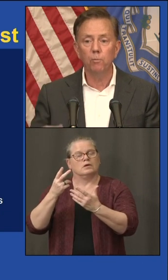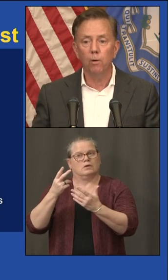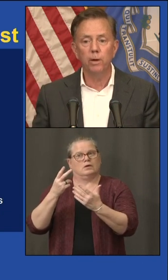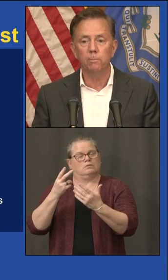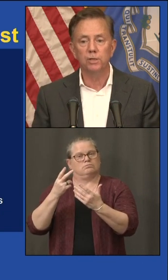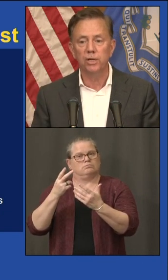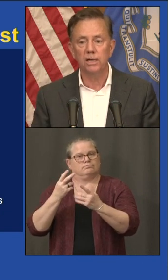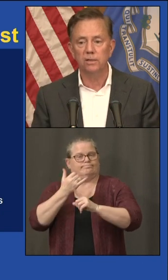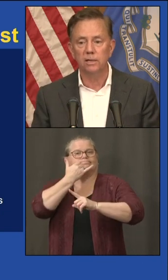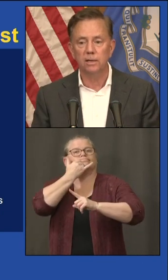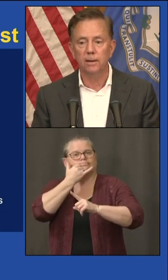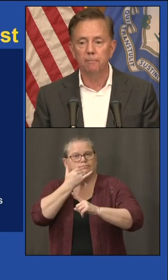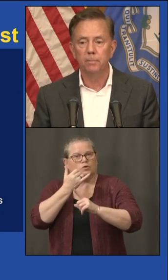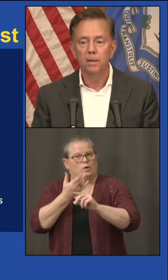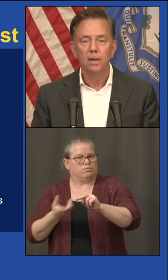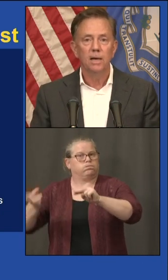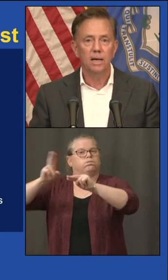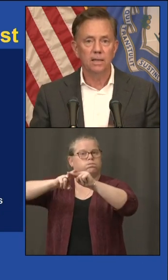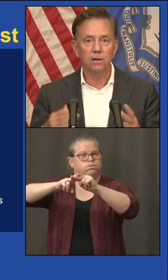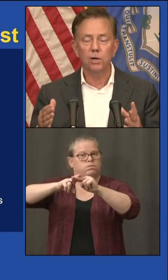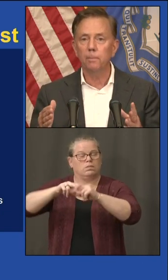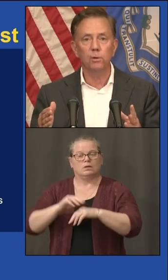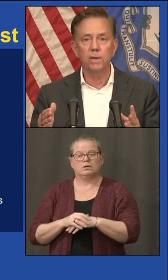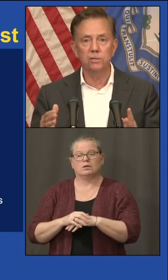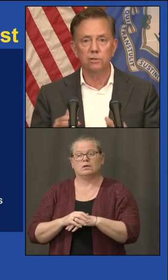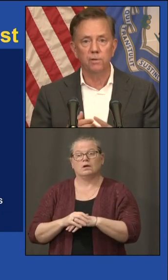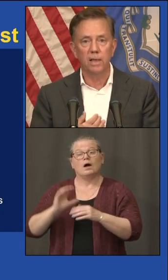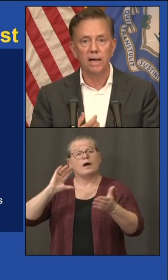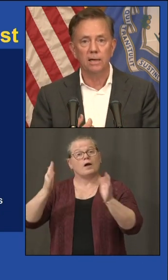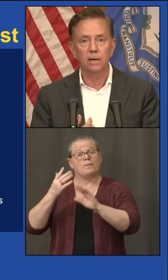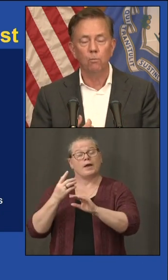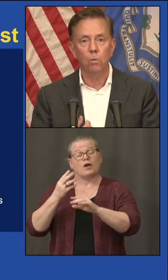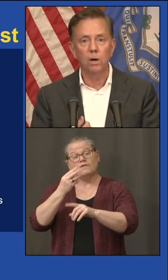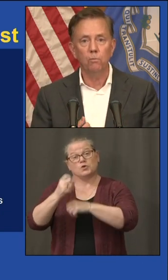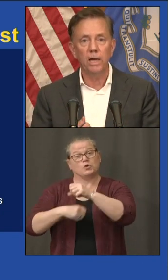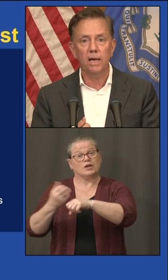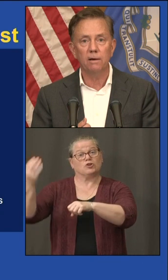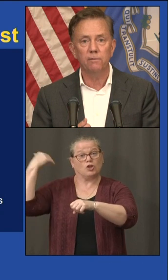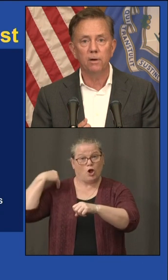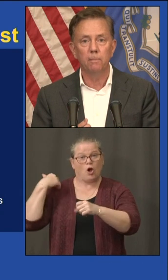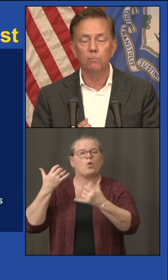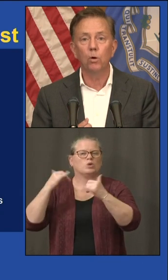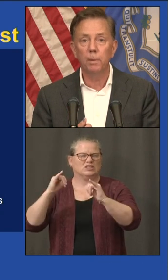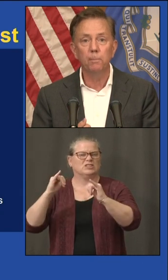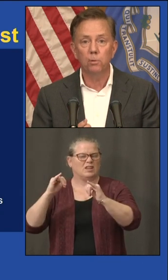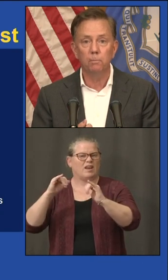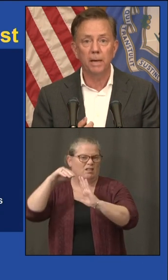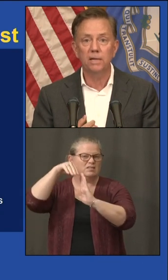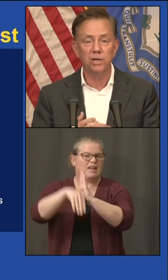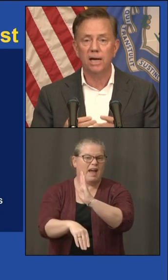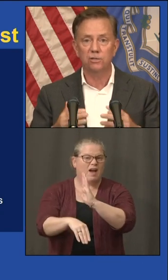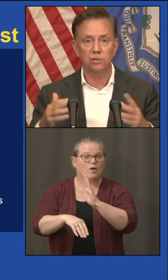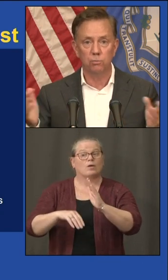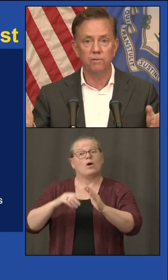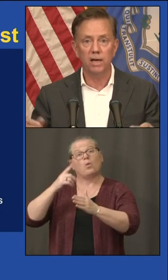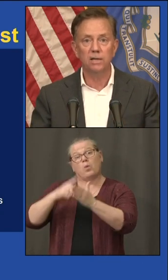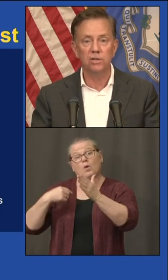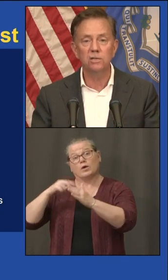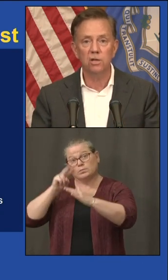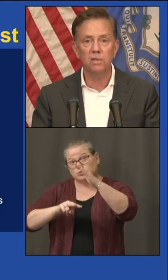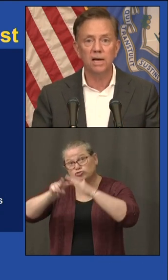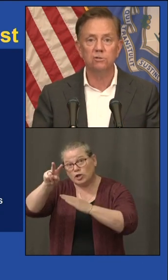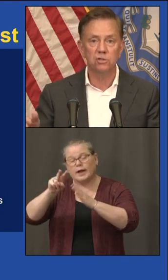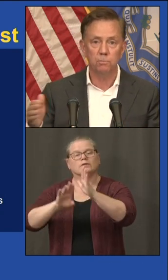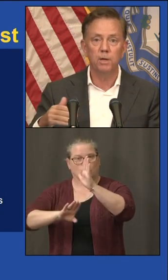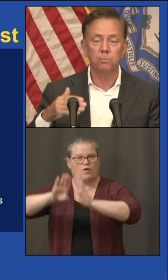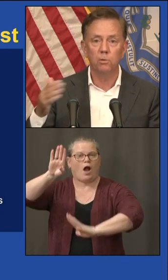up from what we had projected. And there are a couple of reasons for that. One, we have more people paying taxes. We've had tens